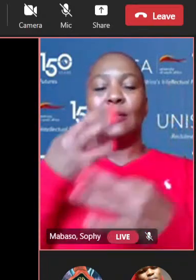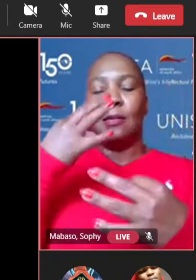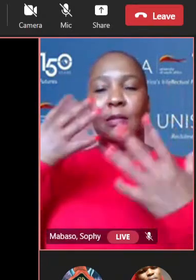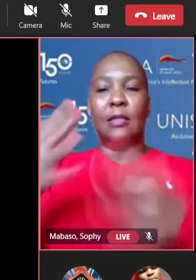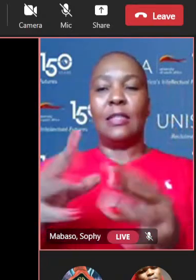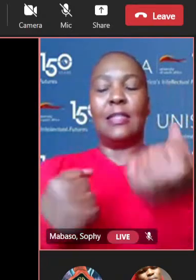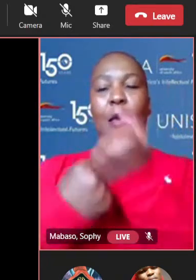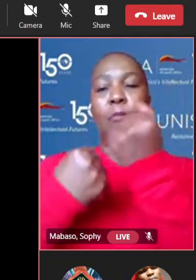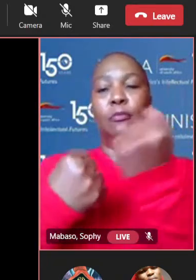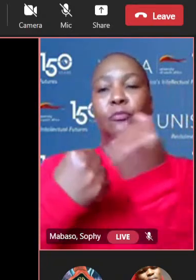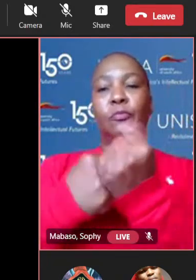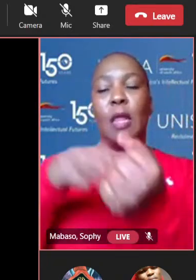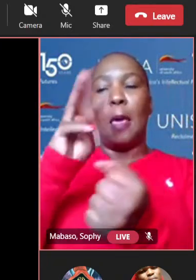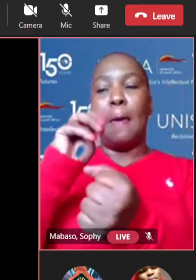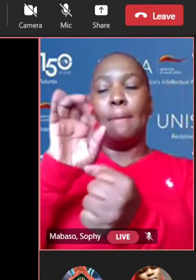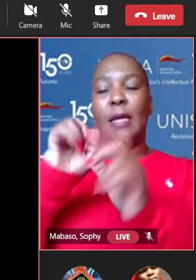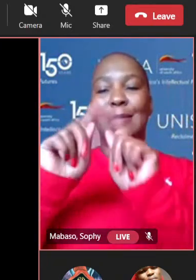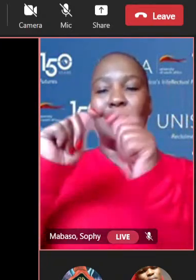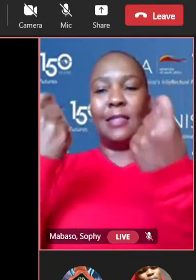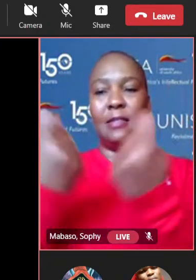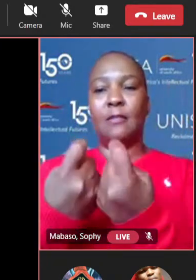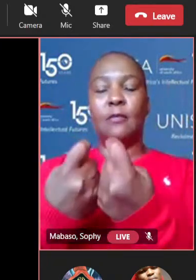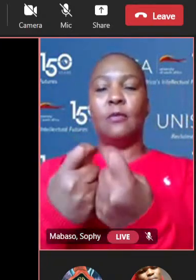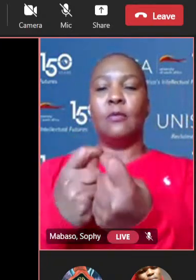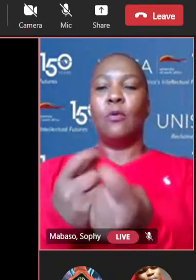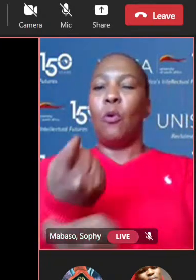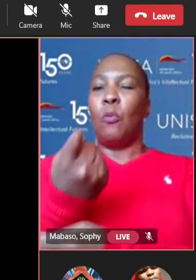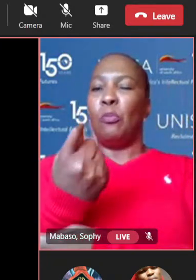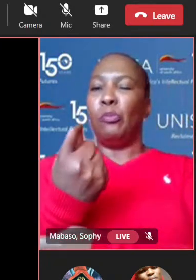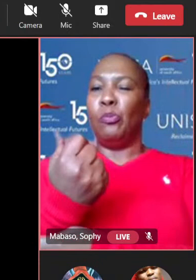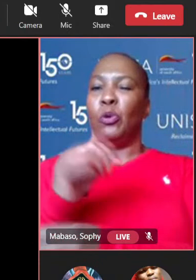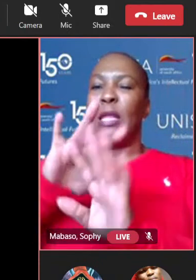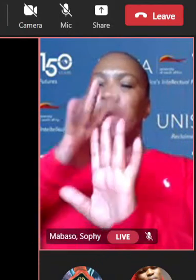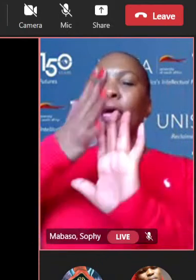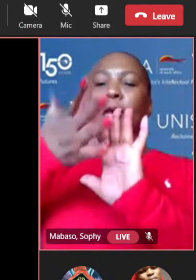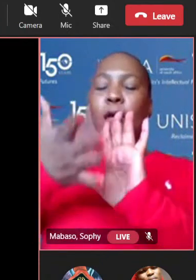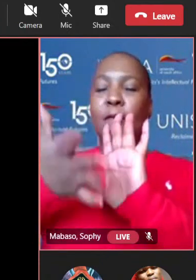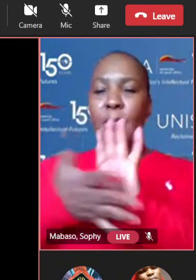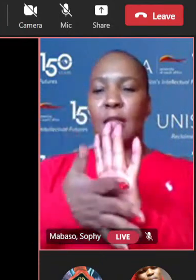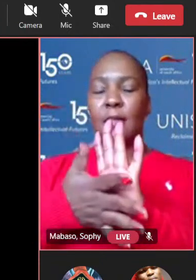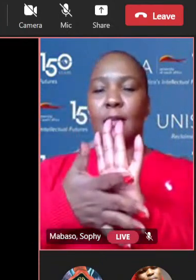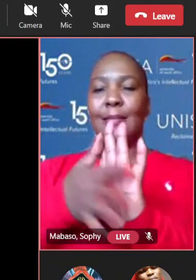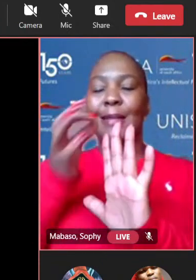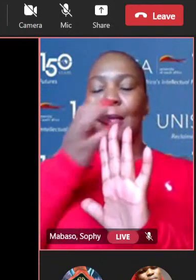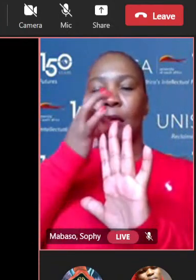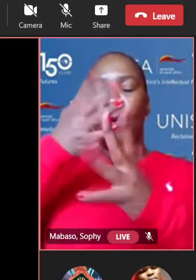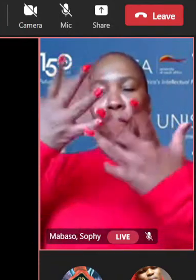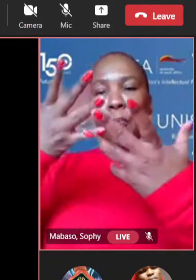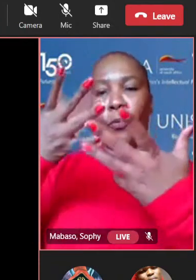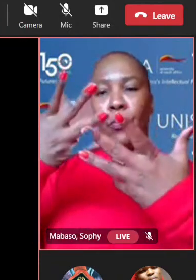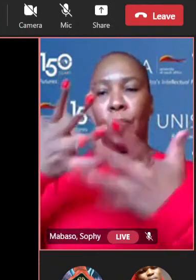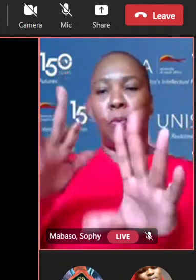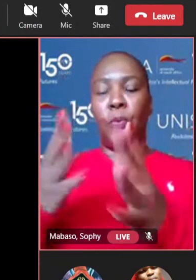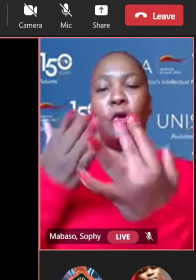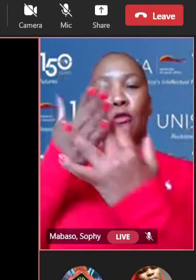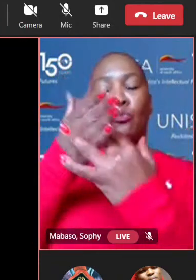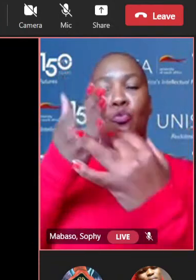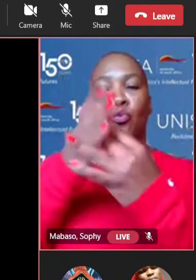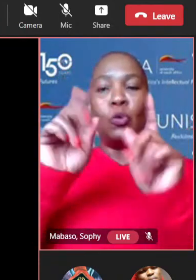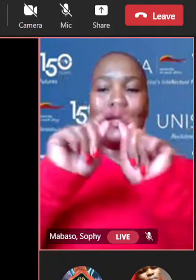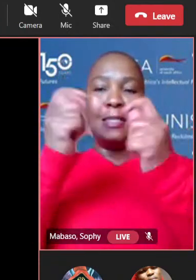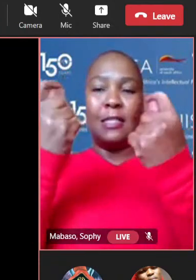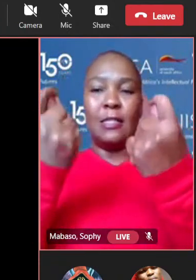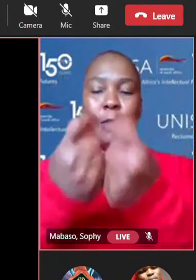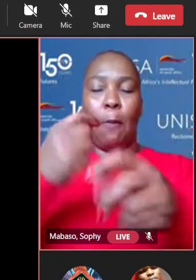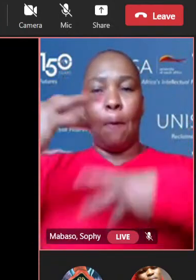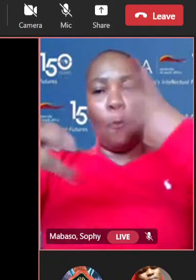on MS Teams. Almost everything that I have mentioned, you get them through Teams. We're working online, we're